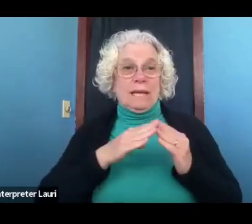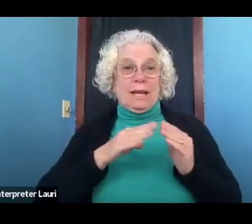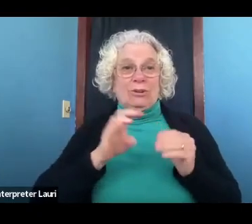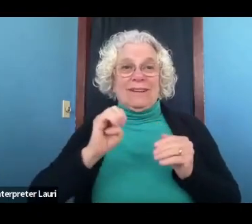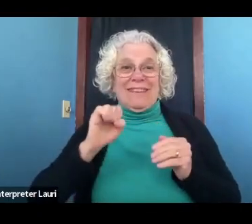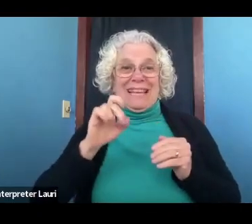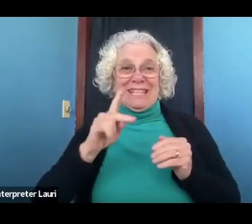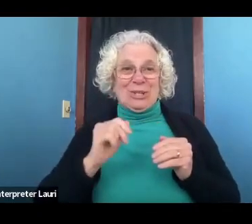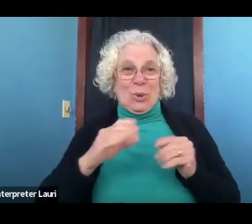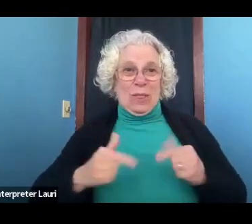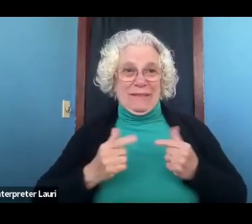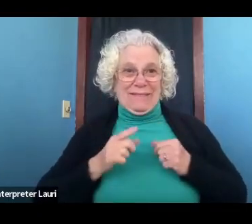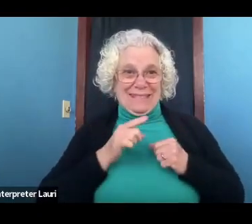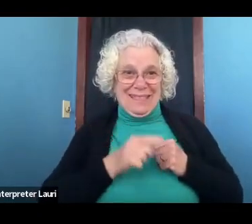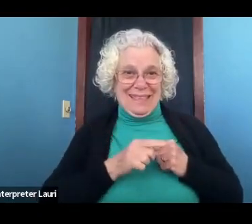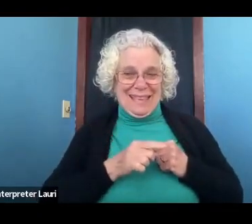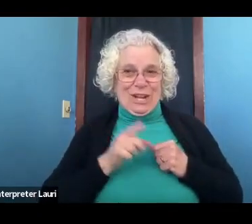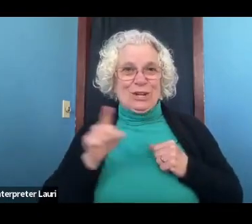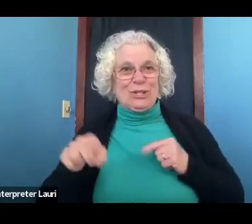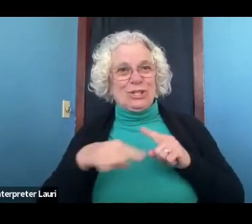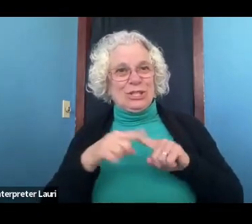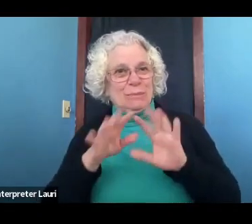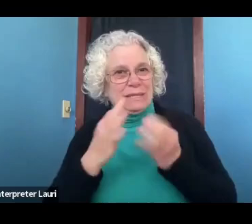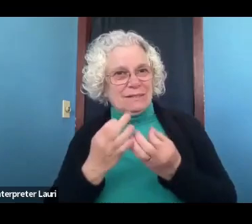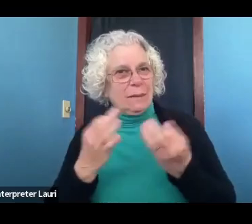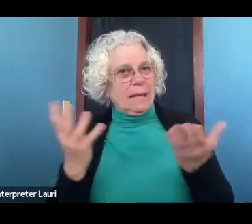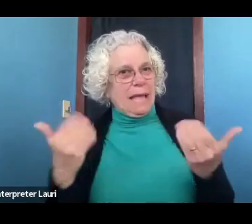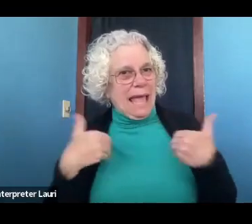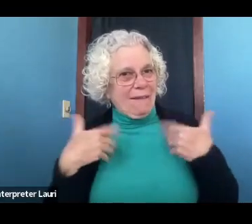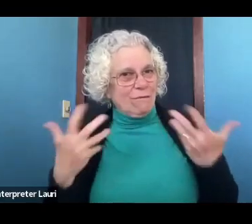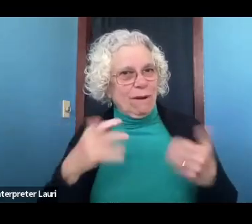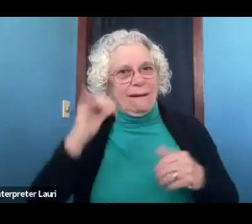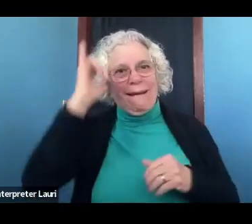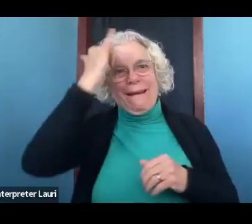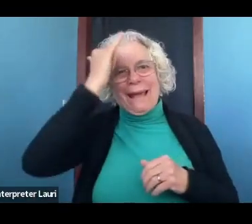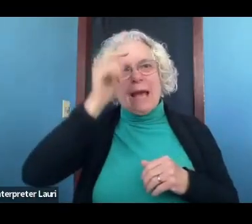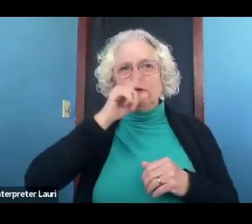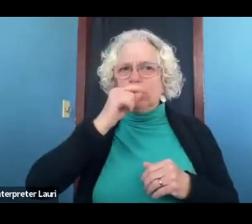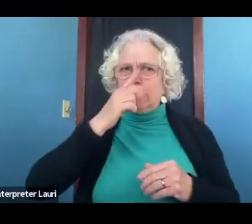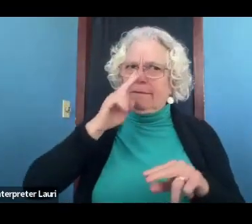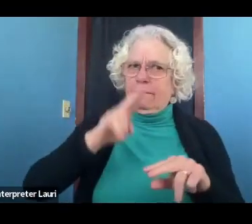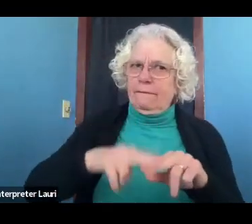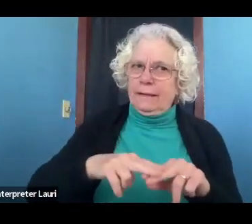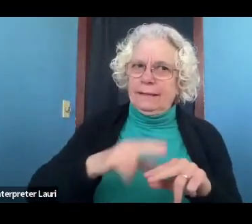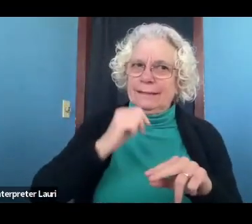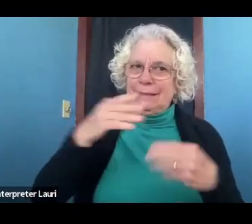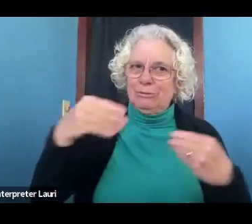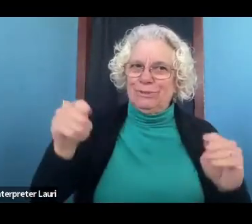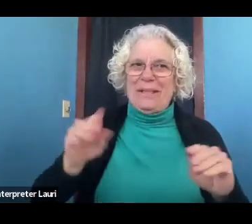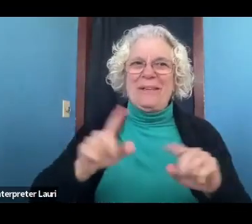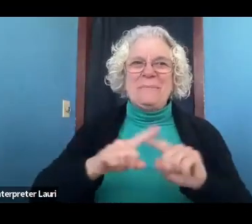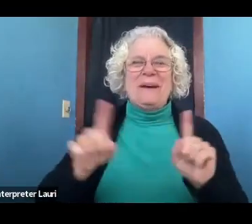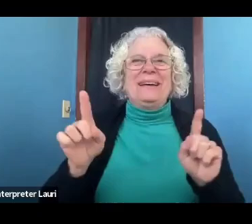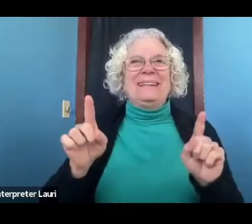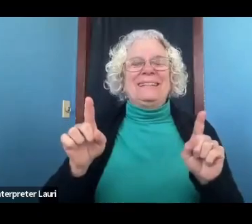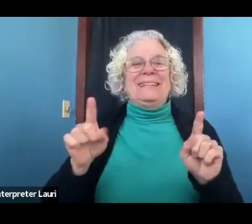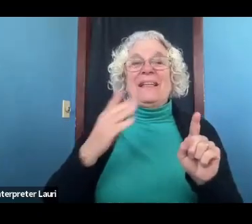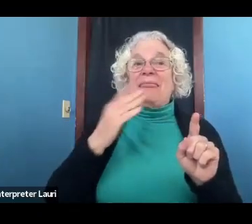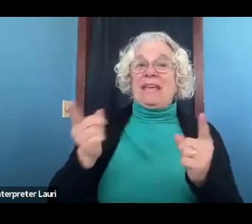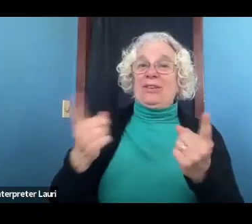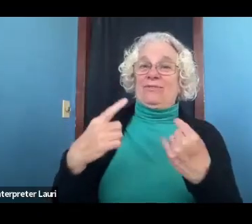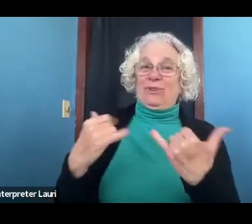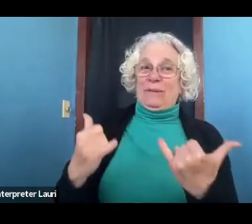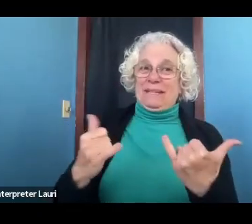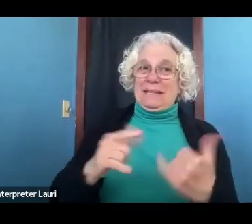Minnesota, where she and her family raise cows and chickens for fun. So thank you, Kristen, for being with us today, and I'm going to turn things over